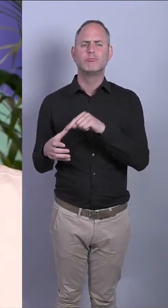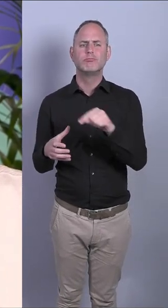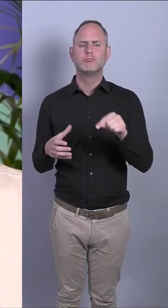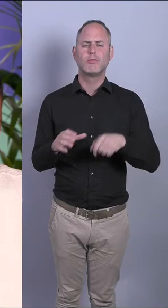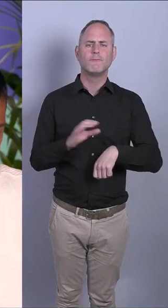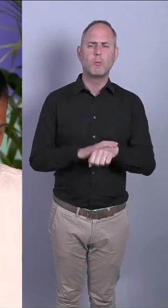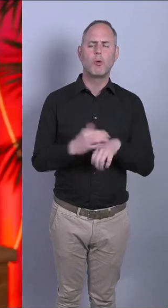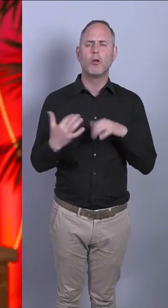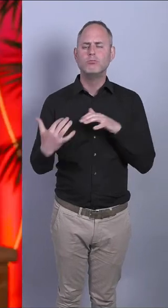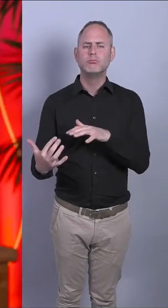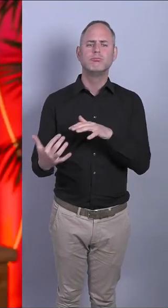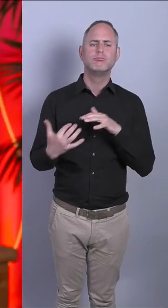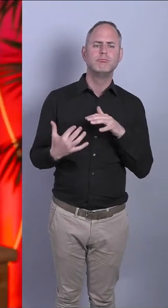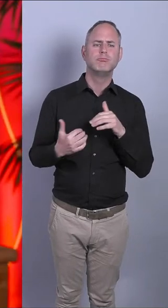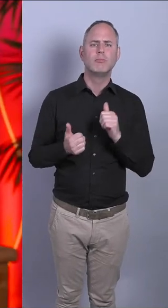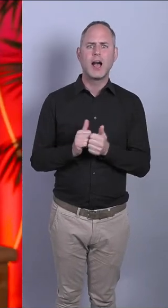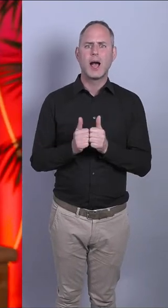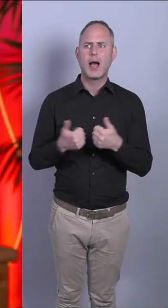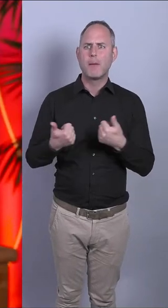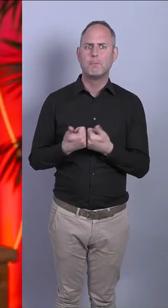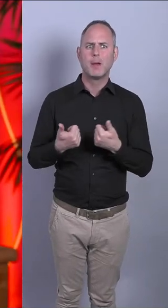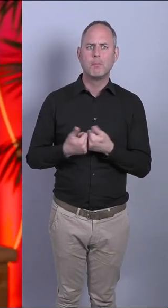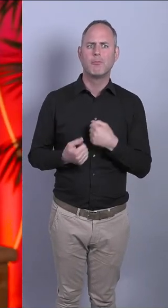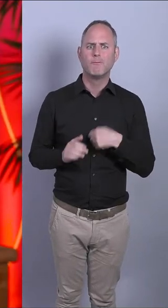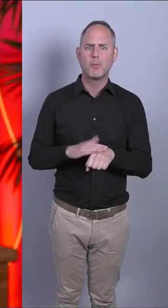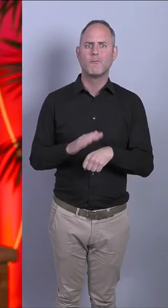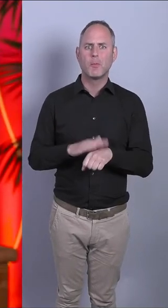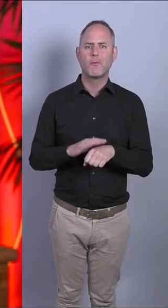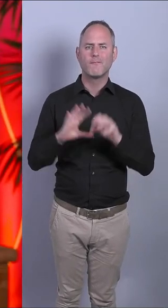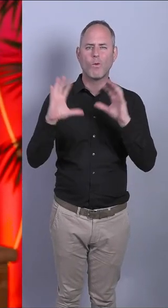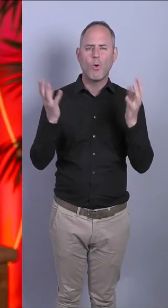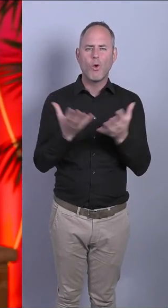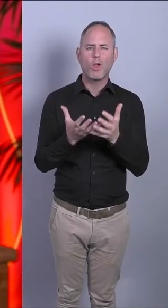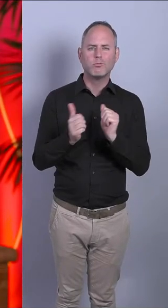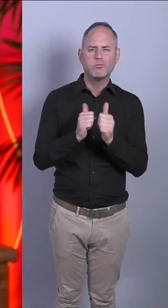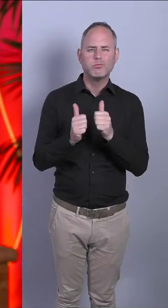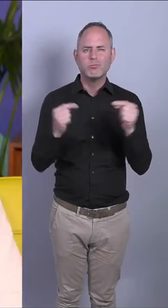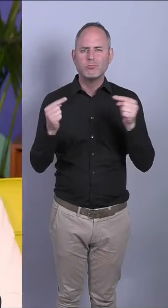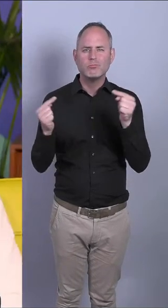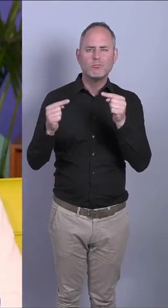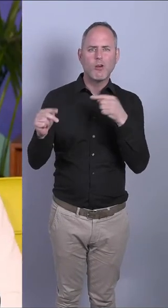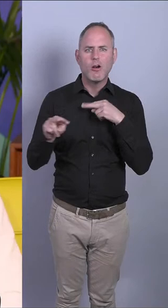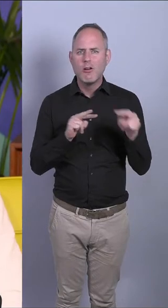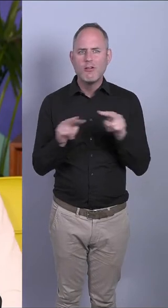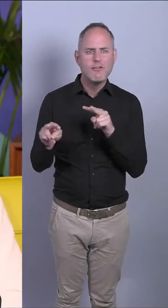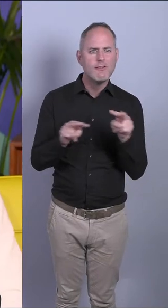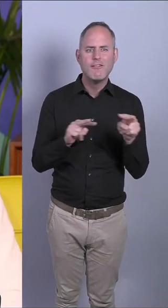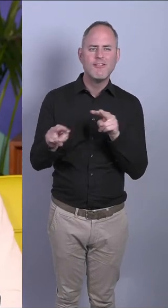Well, it's just playing the biggest sport in the world. What do you enjoy about it most?